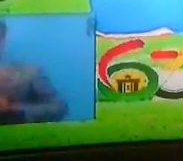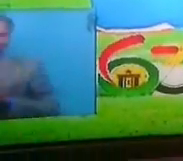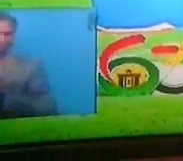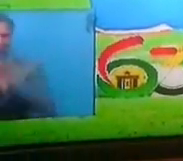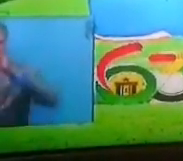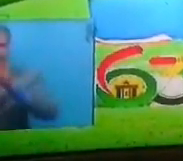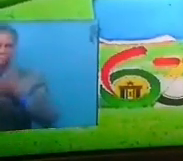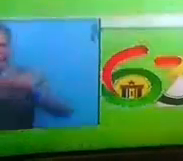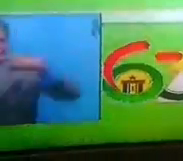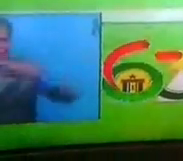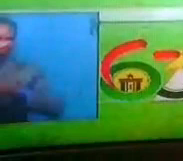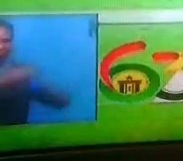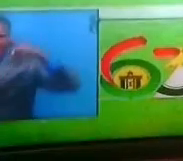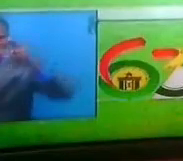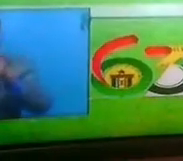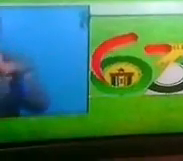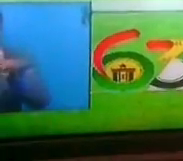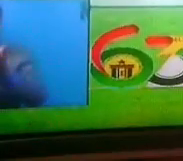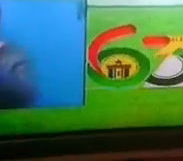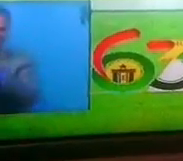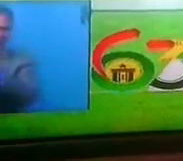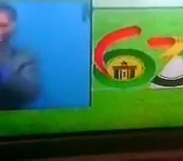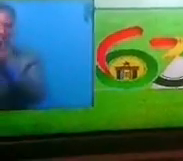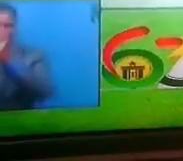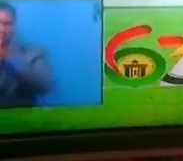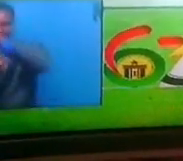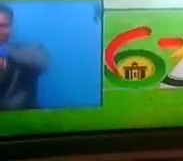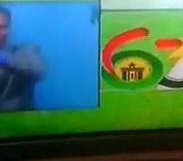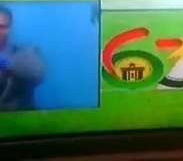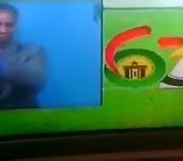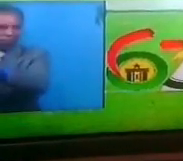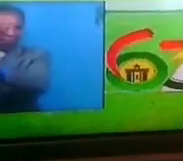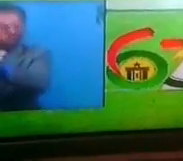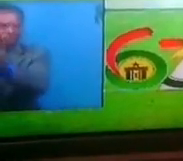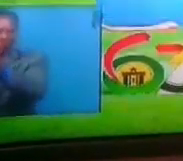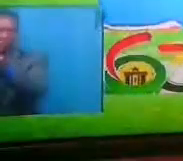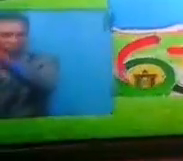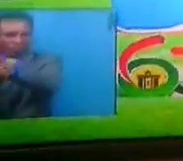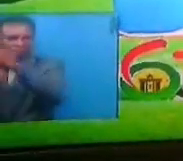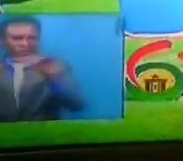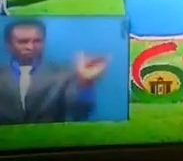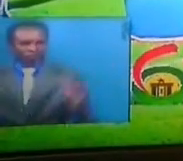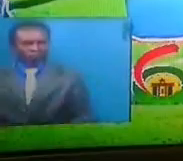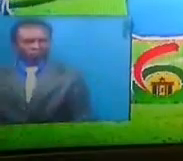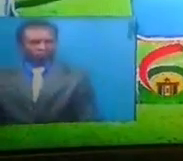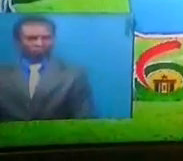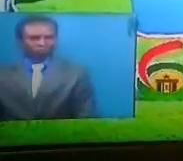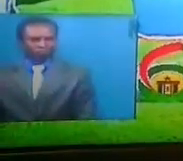meeting at one spot, and that spot is here at the Baba Yara Sports Stadium.